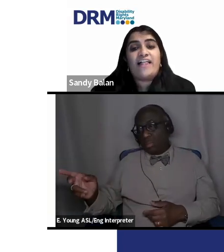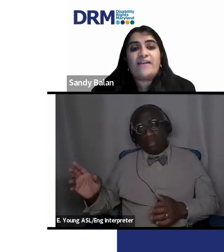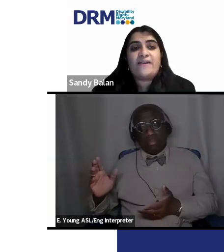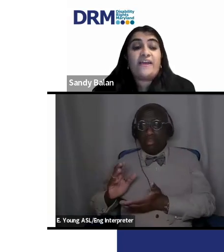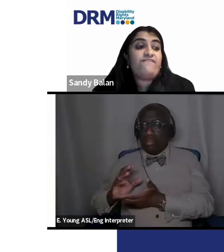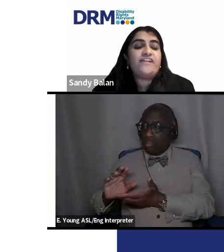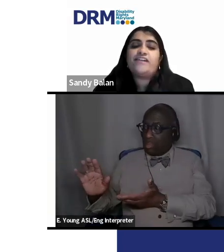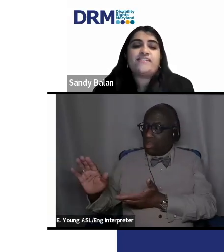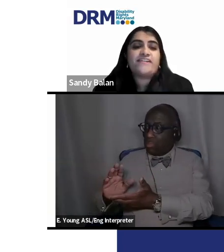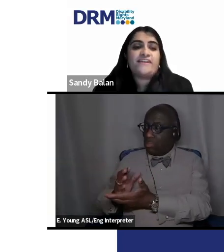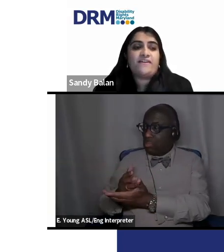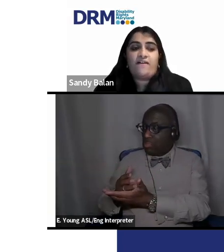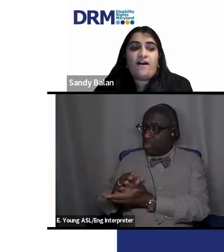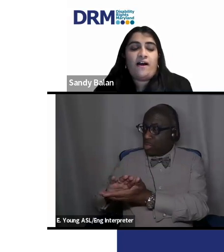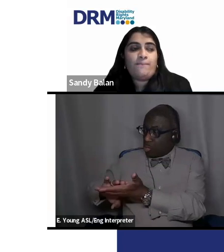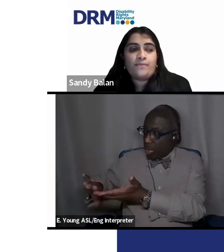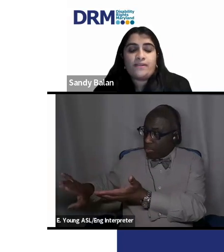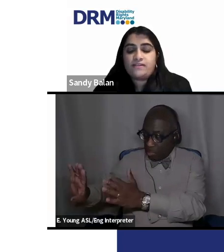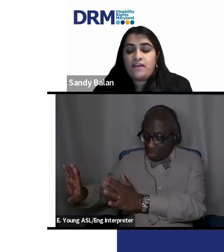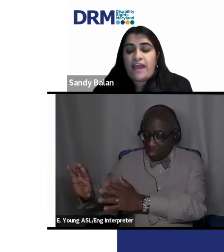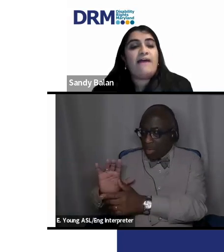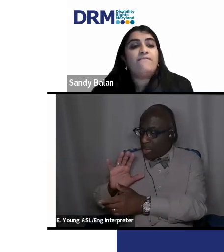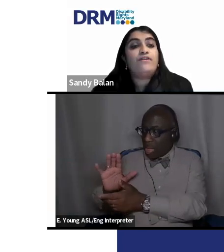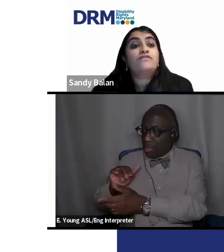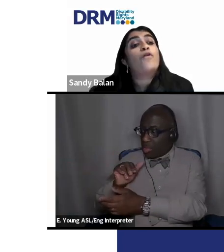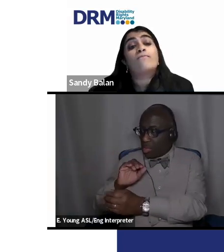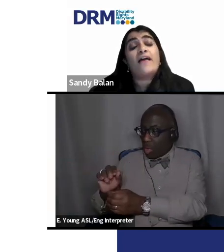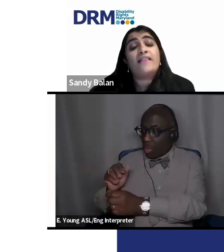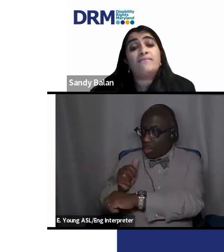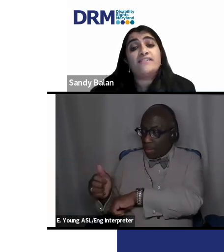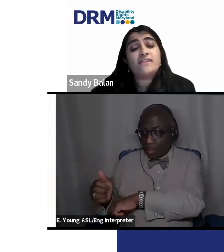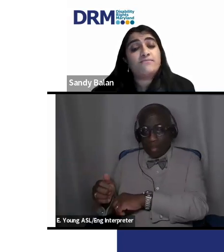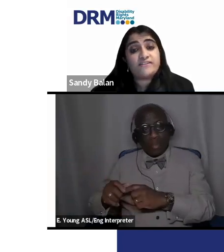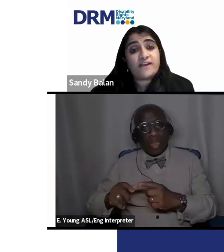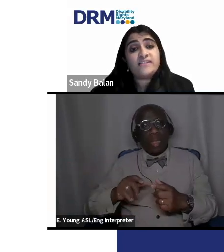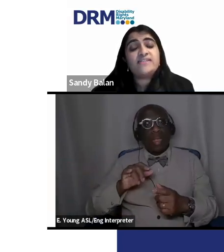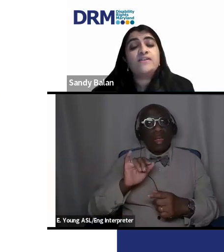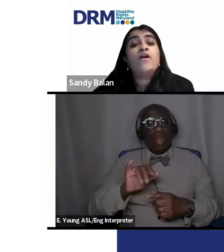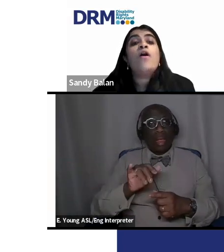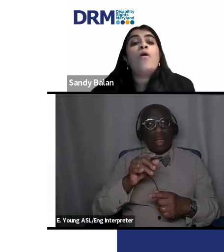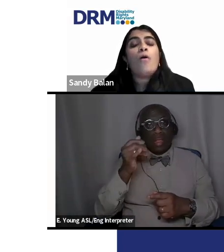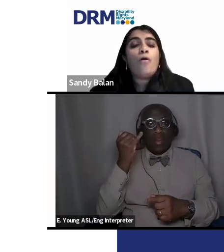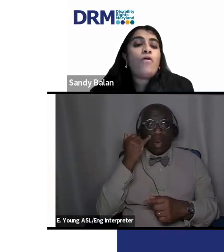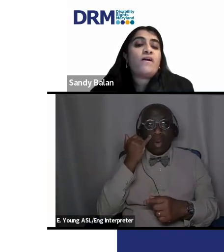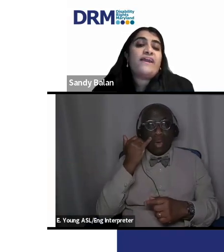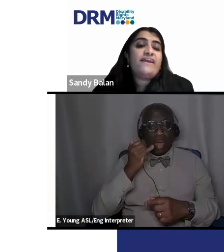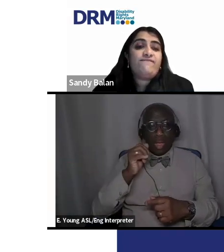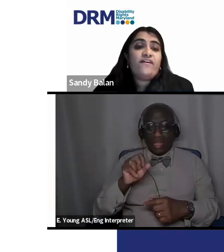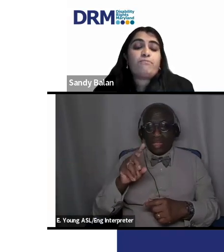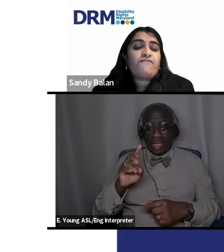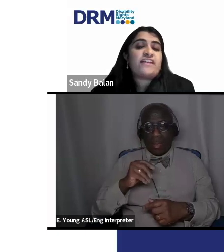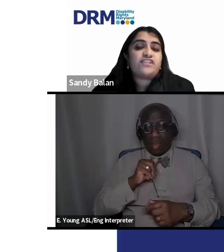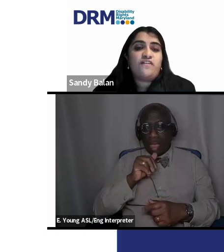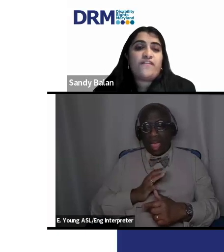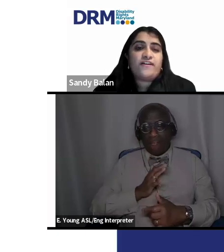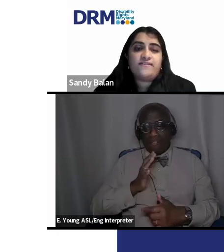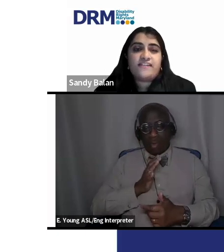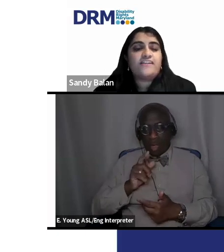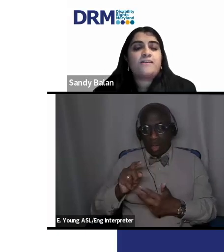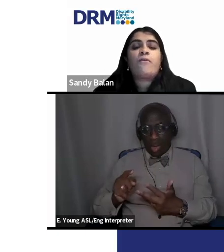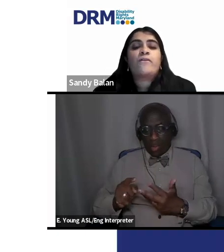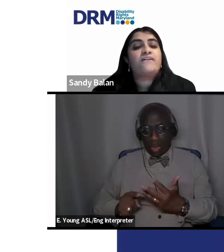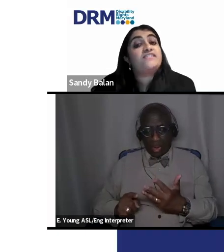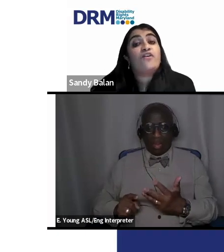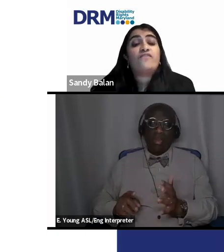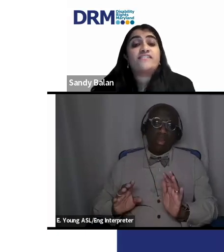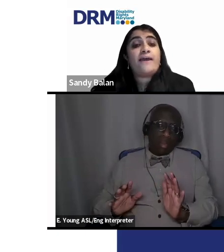considered invalid if it doesn't have those formal elements that we discussed. Or if a professional feels